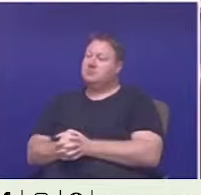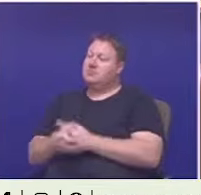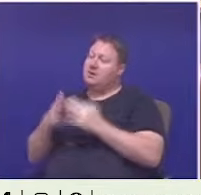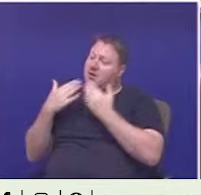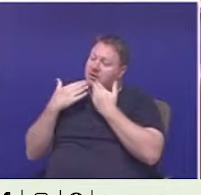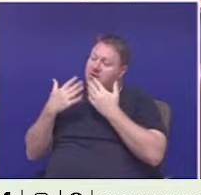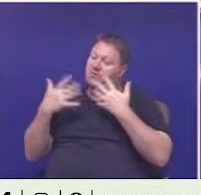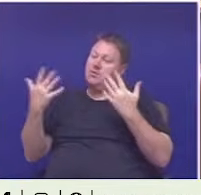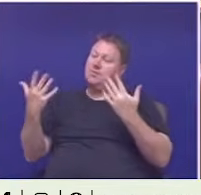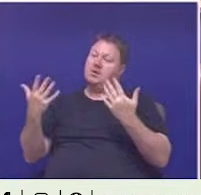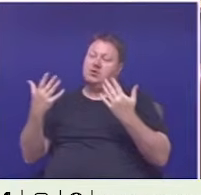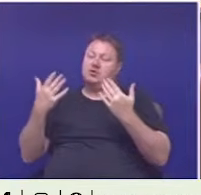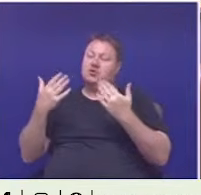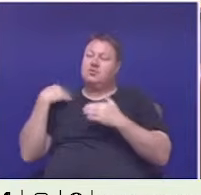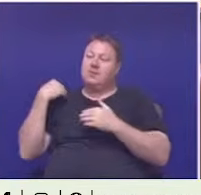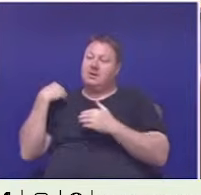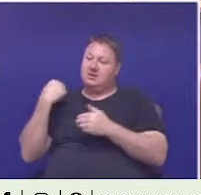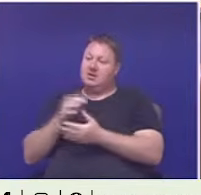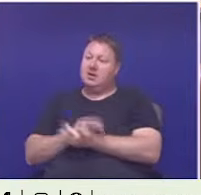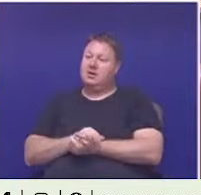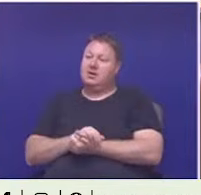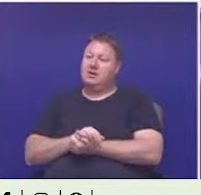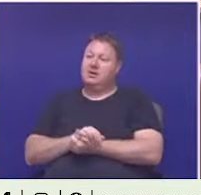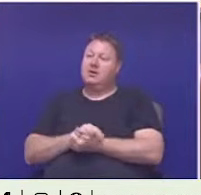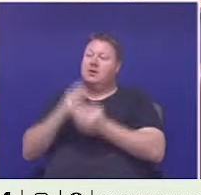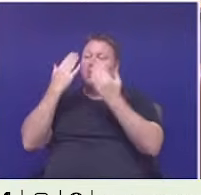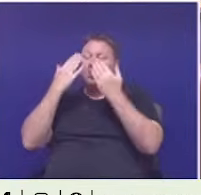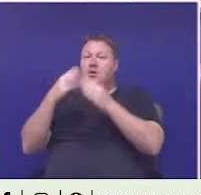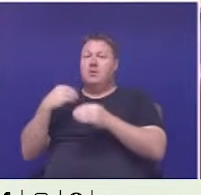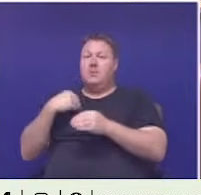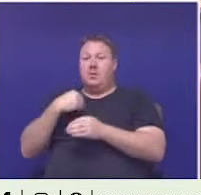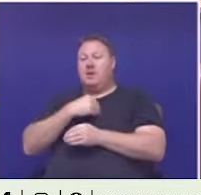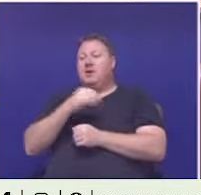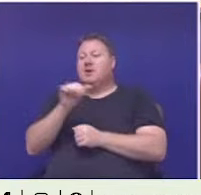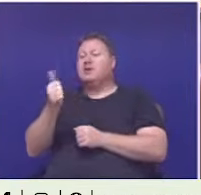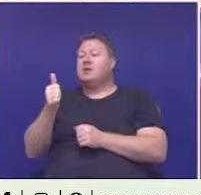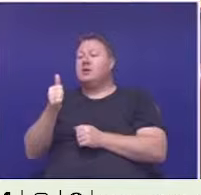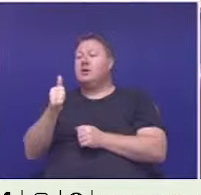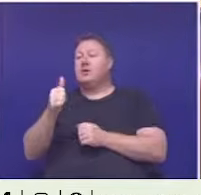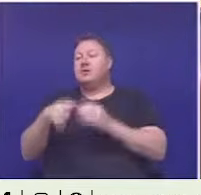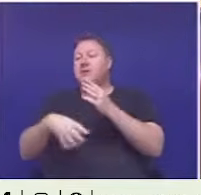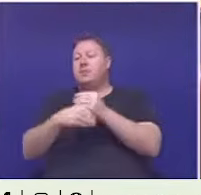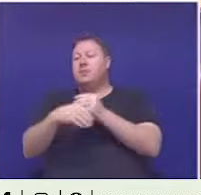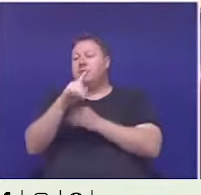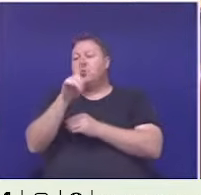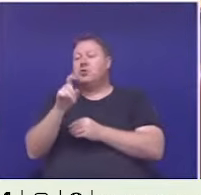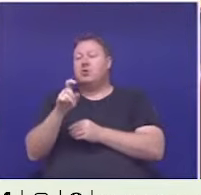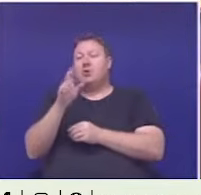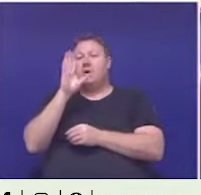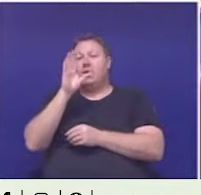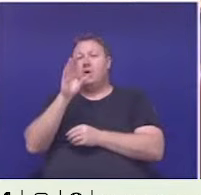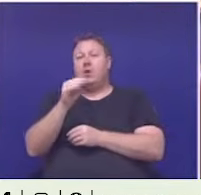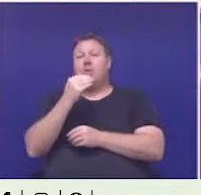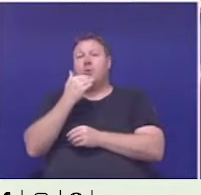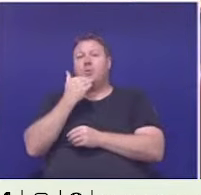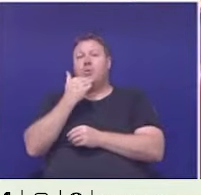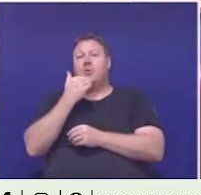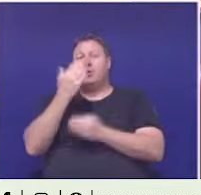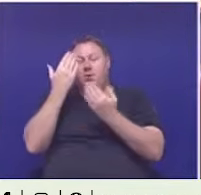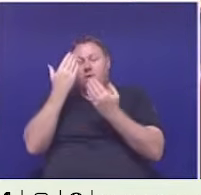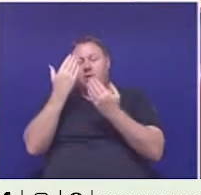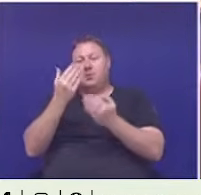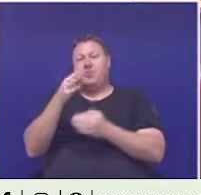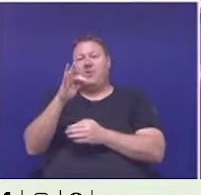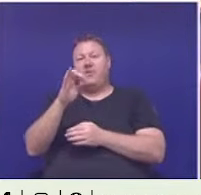Thank you very much, Minister. Honourable members, the next supplementary question will again be posed by the Honourable